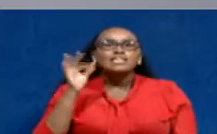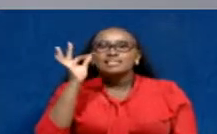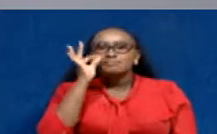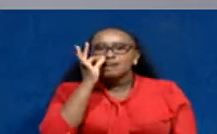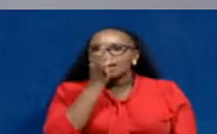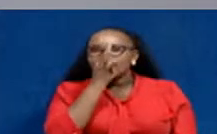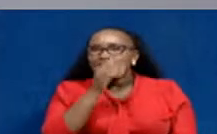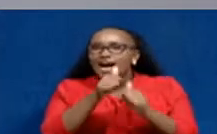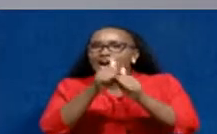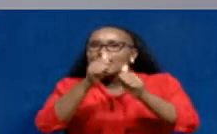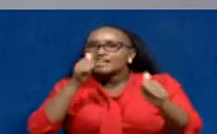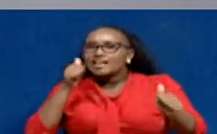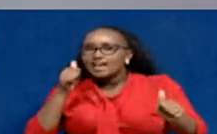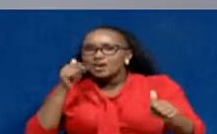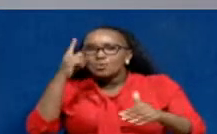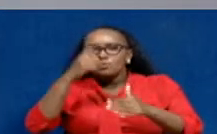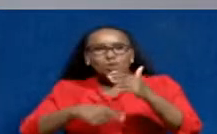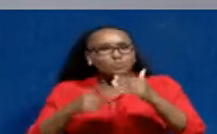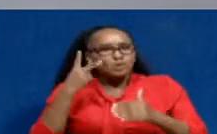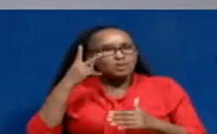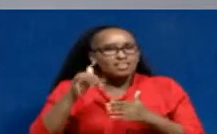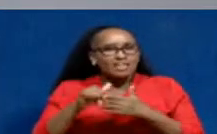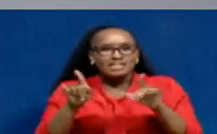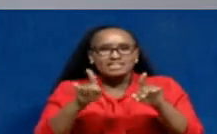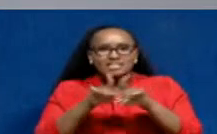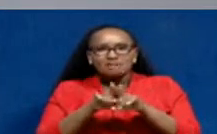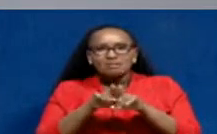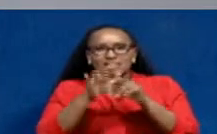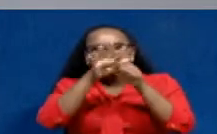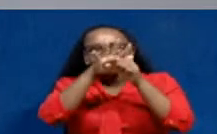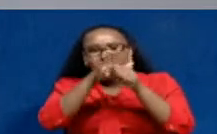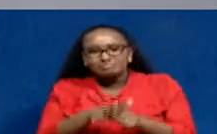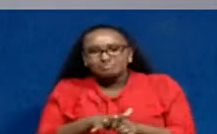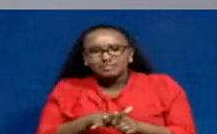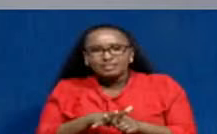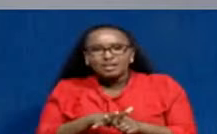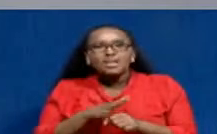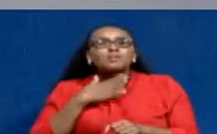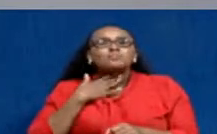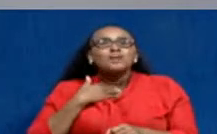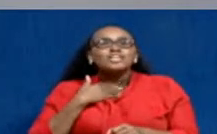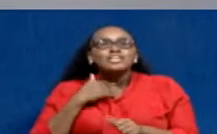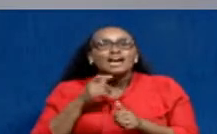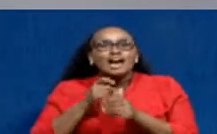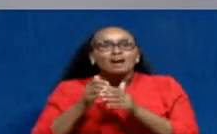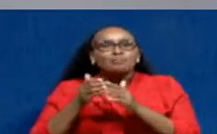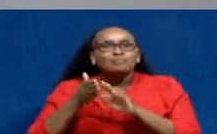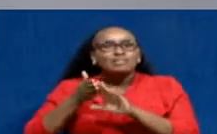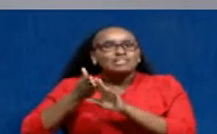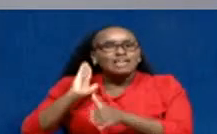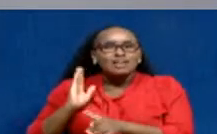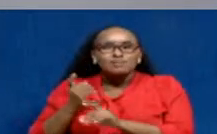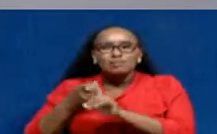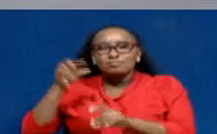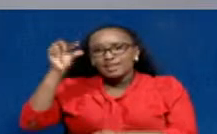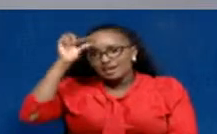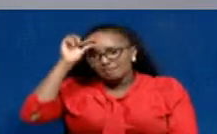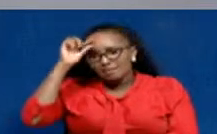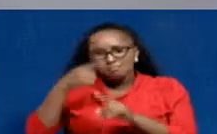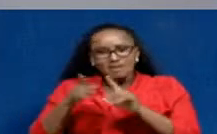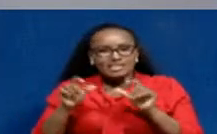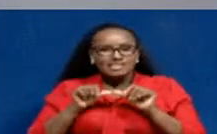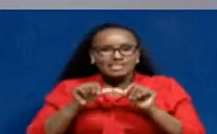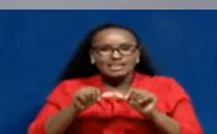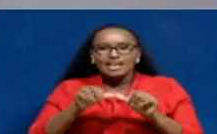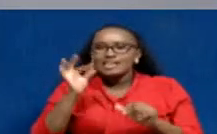reject what they saw as a humiliation and resign from government altogether. But he